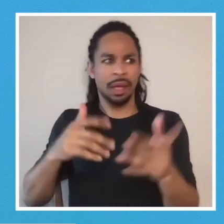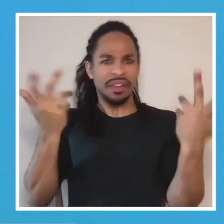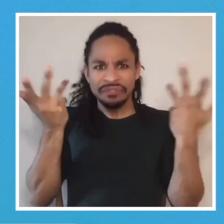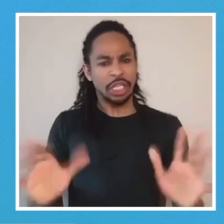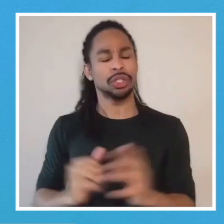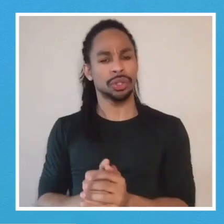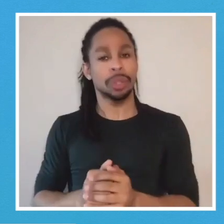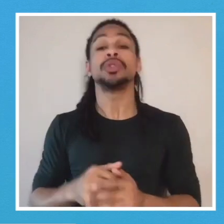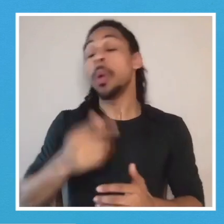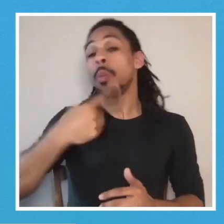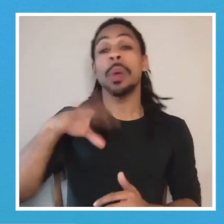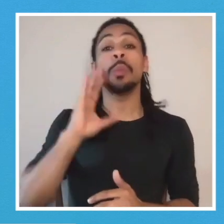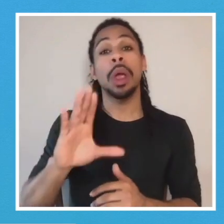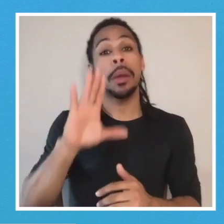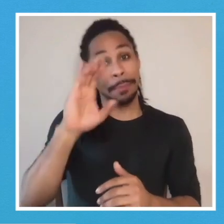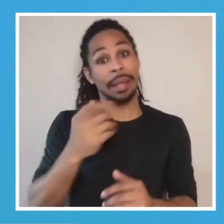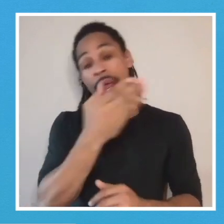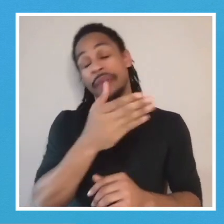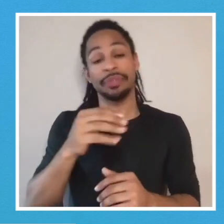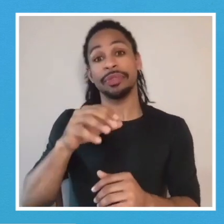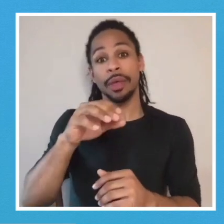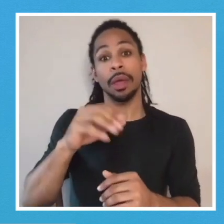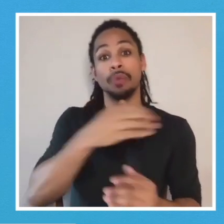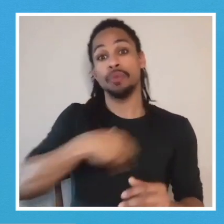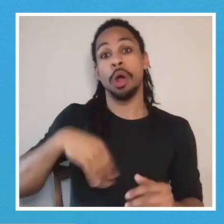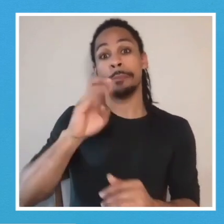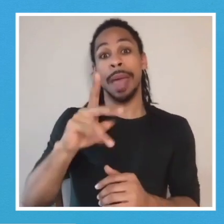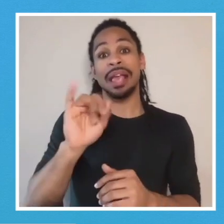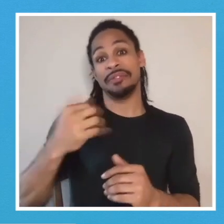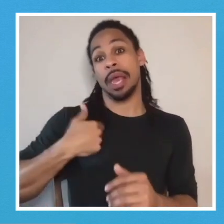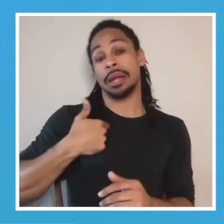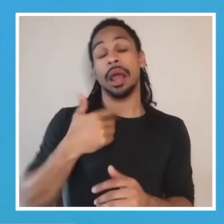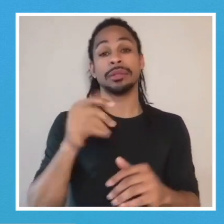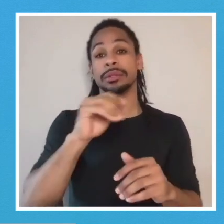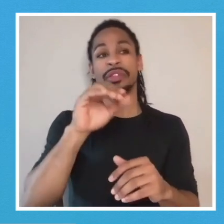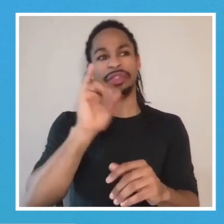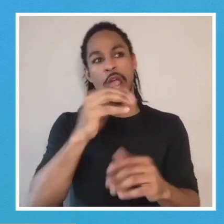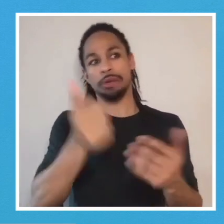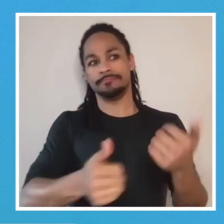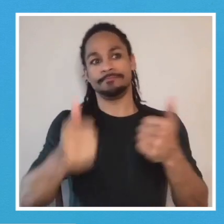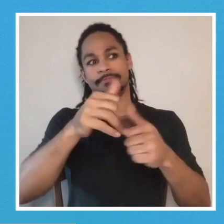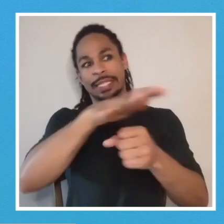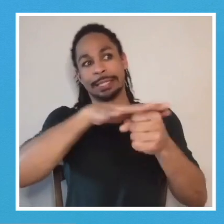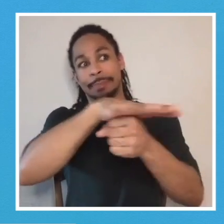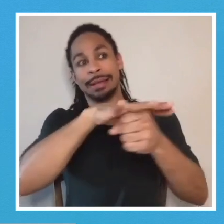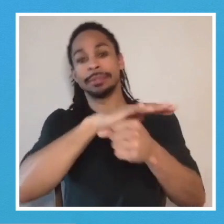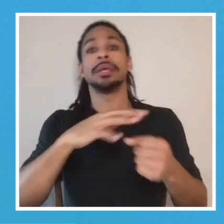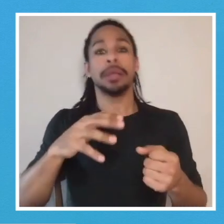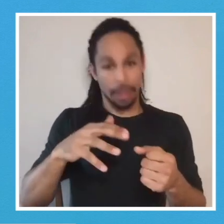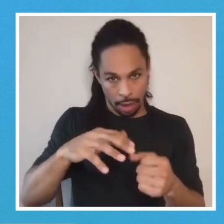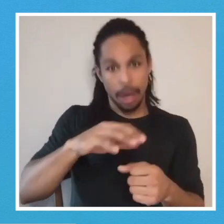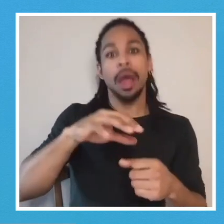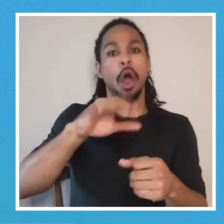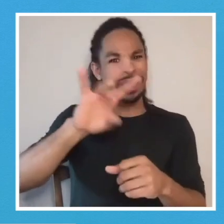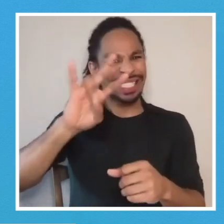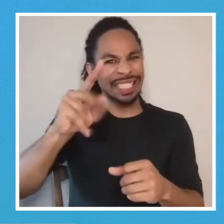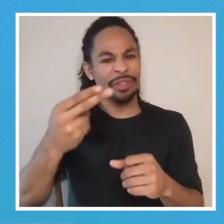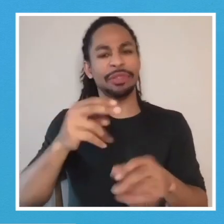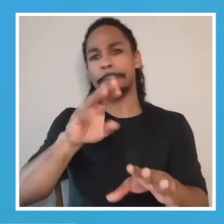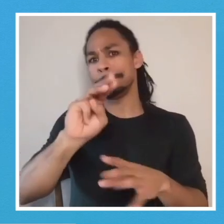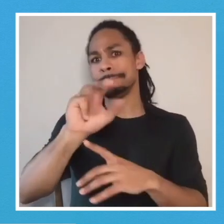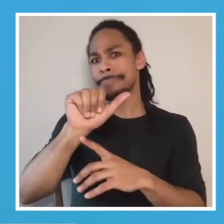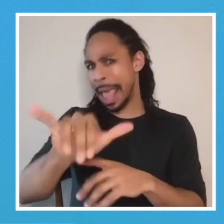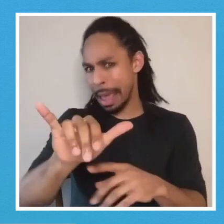the Royal Bank of Canada's AGM on April 7th. So there's a lot of actions, and action happened yesterday in LA. So things on the